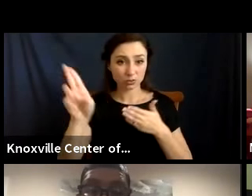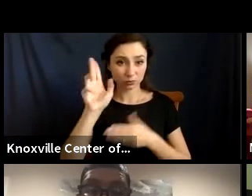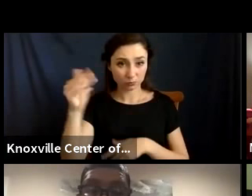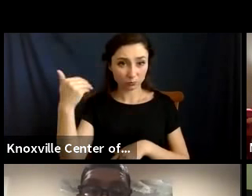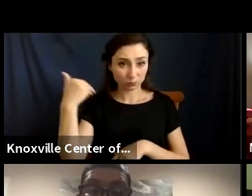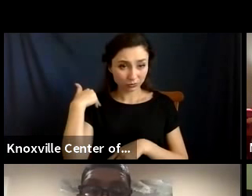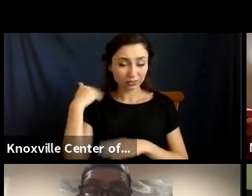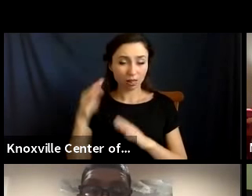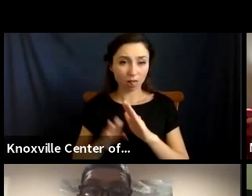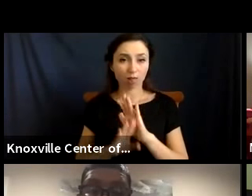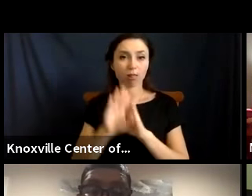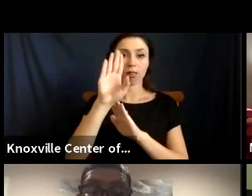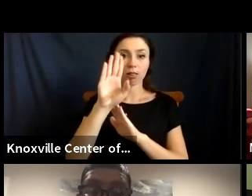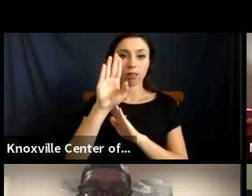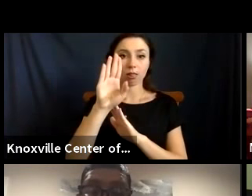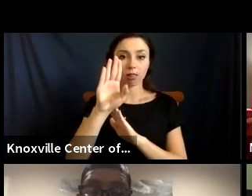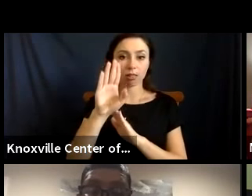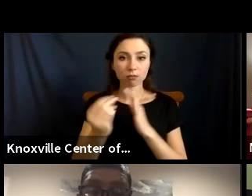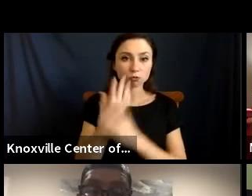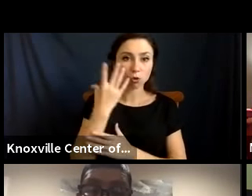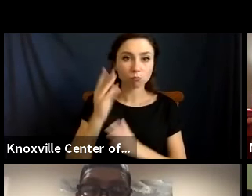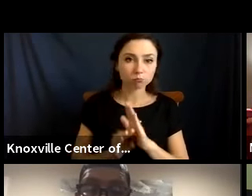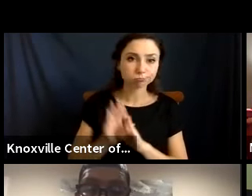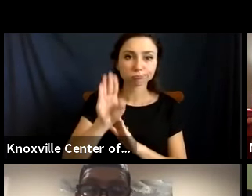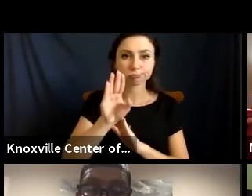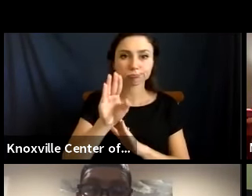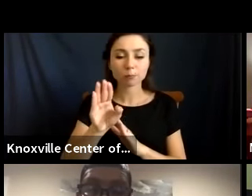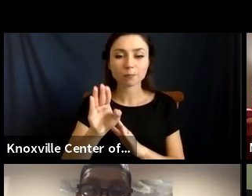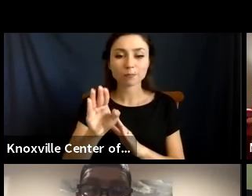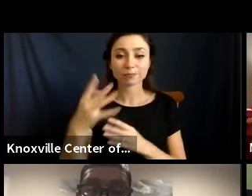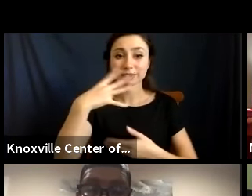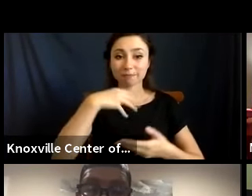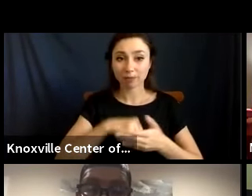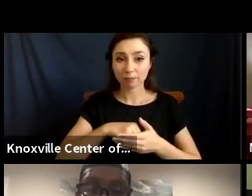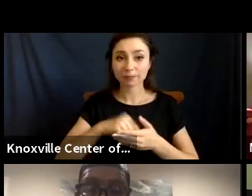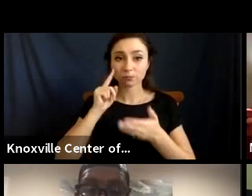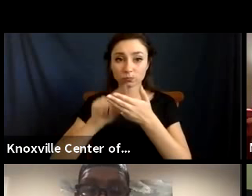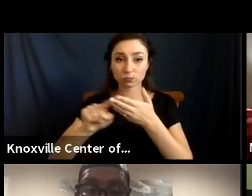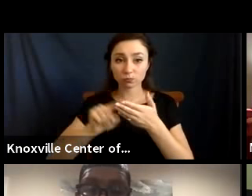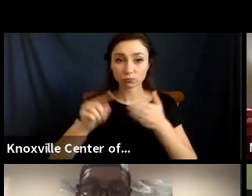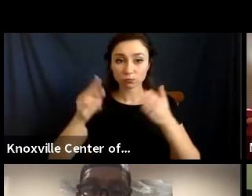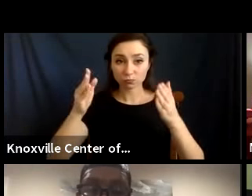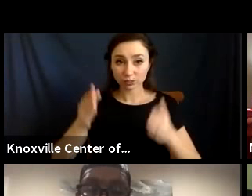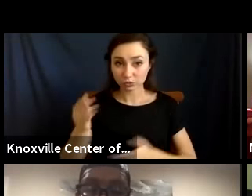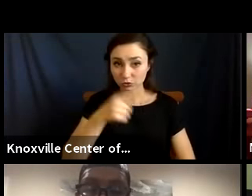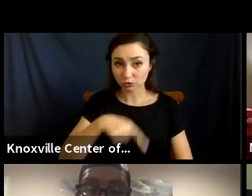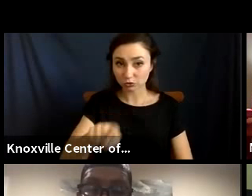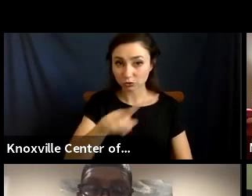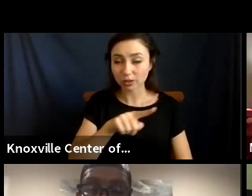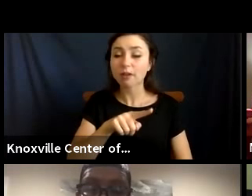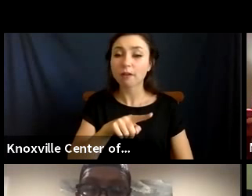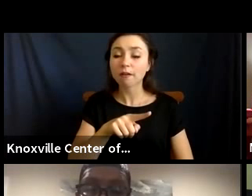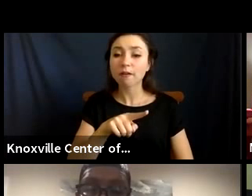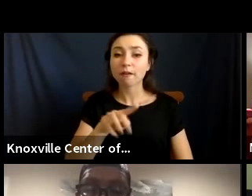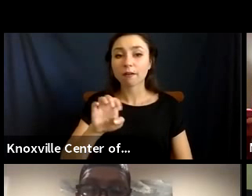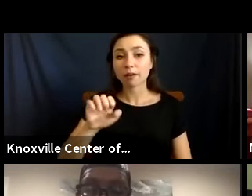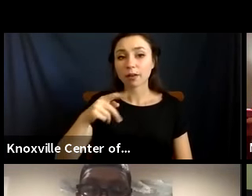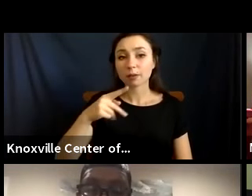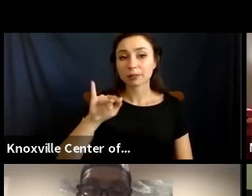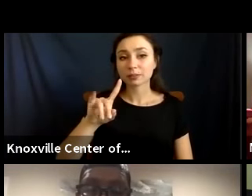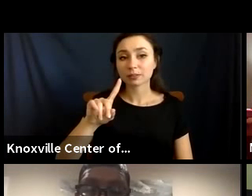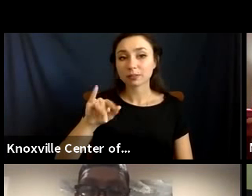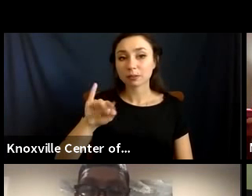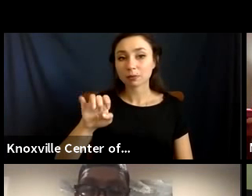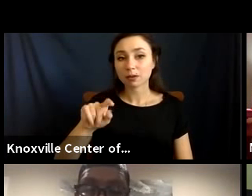previously, and involvement of our epidemiologists on campus and our researchers there, we